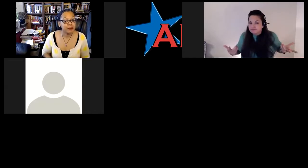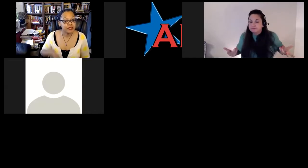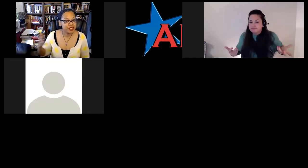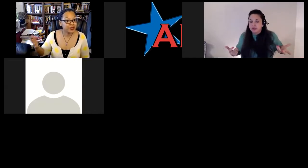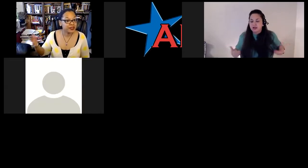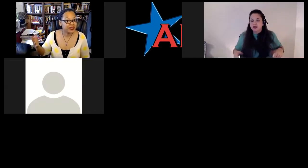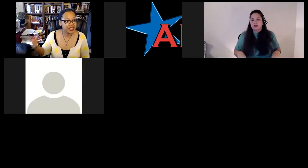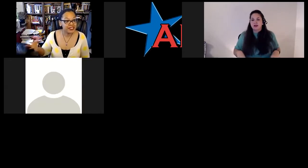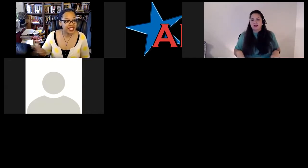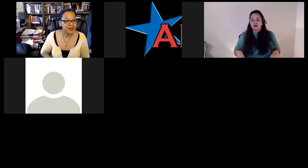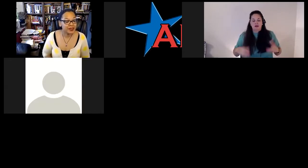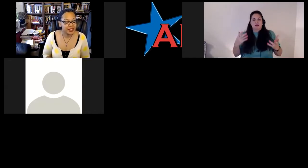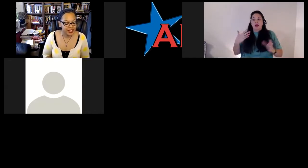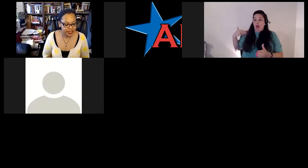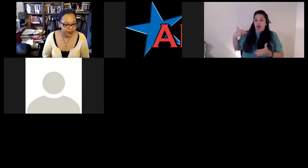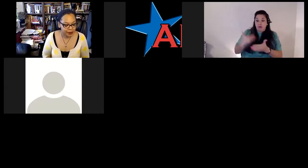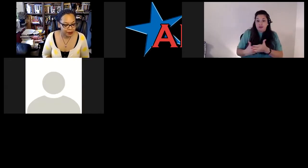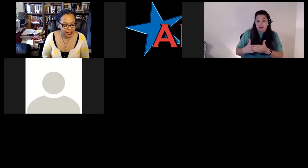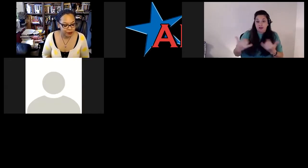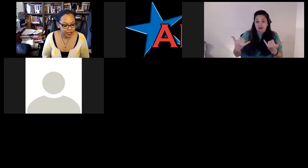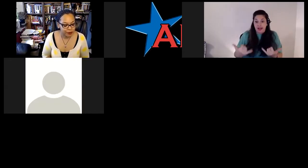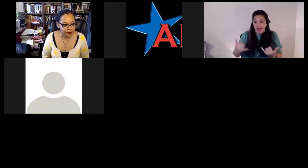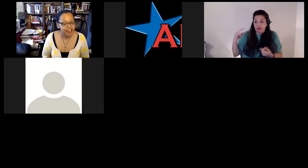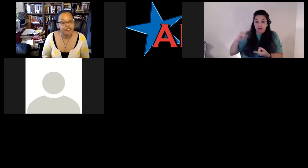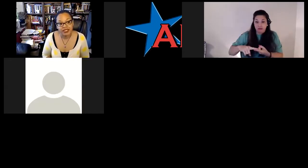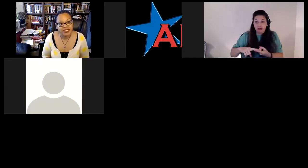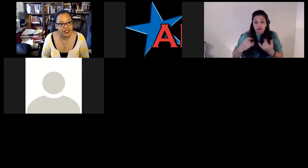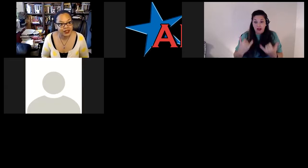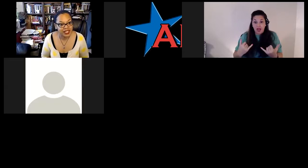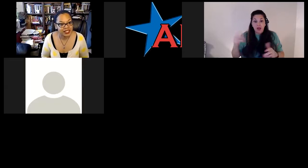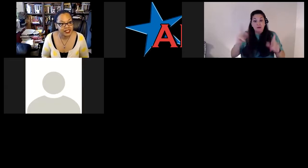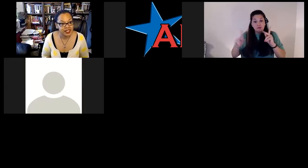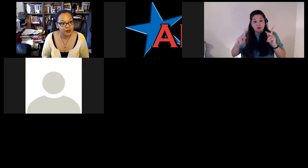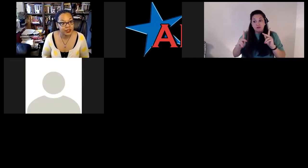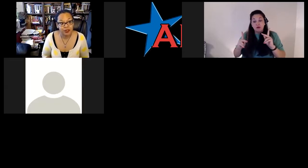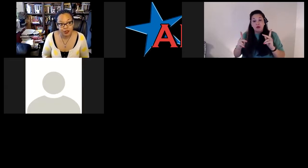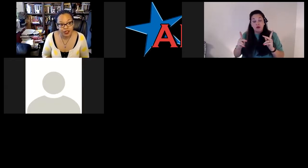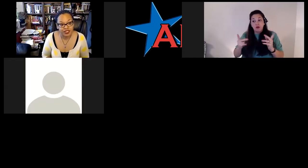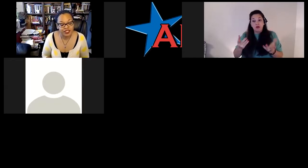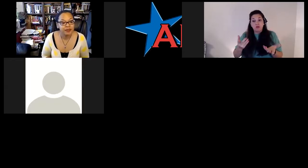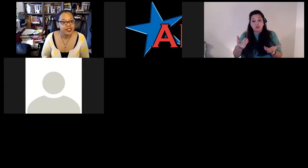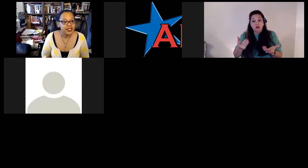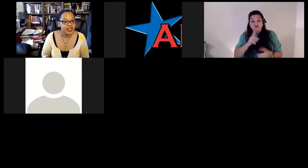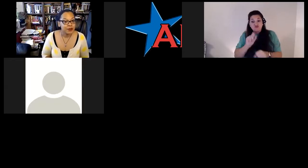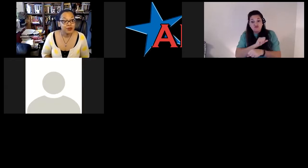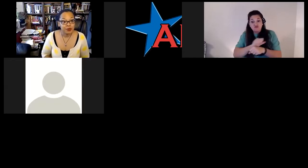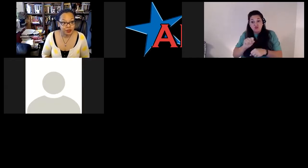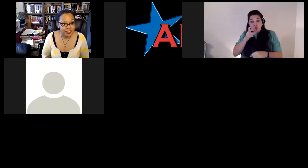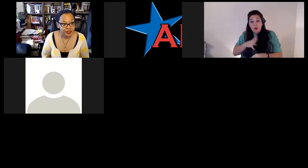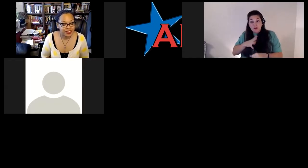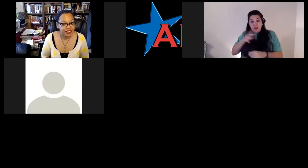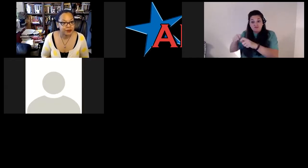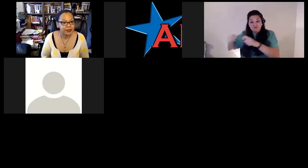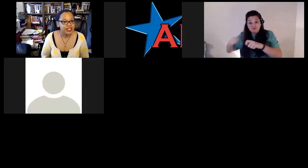up until even now, where people have been sterilized without their knowledge through the